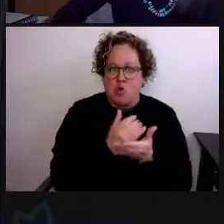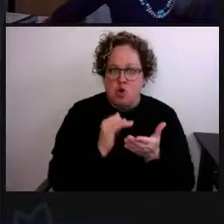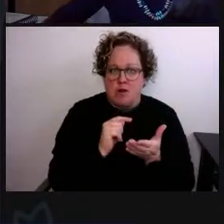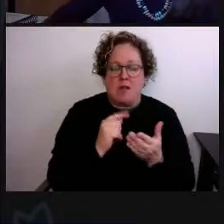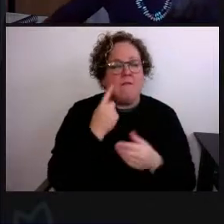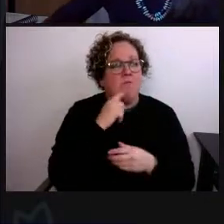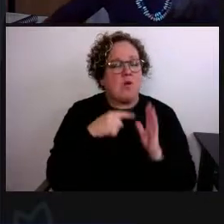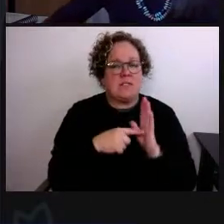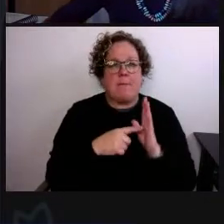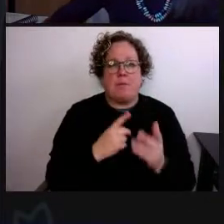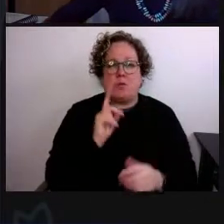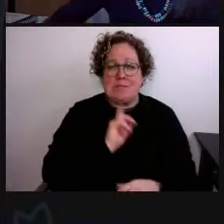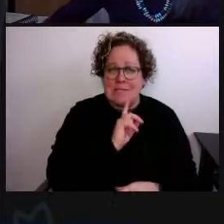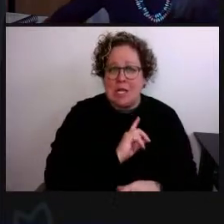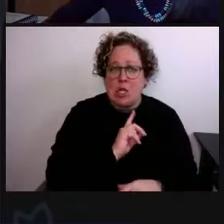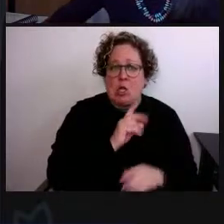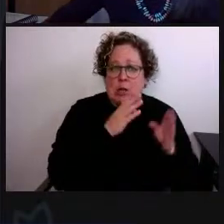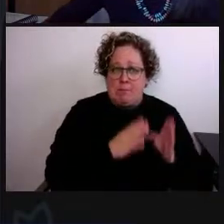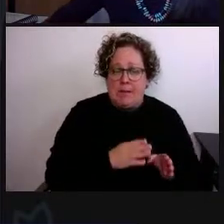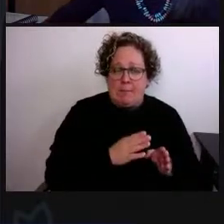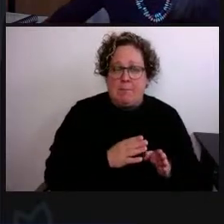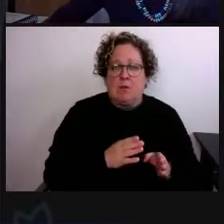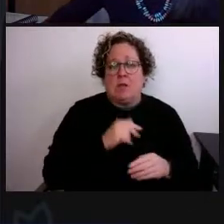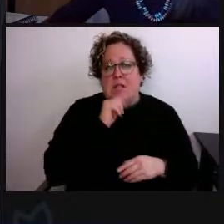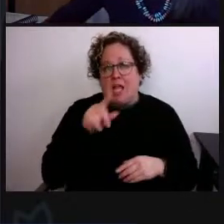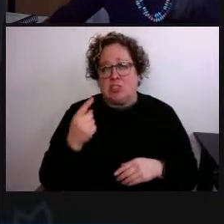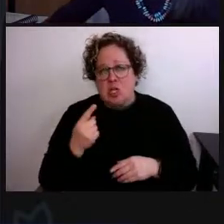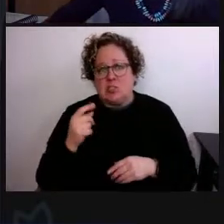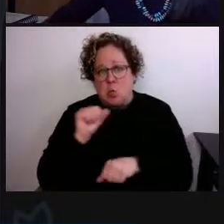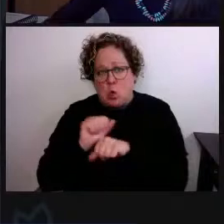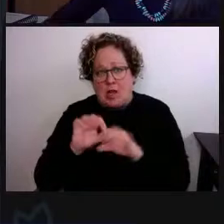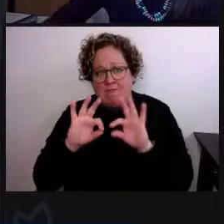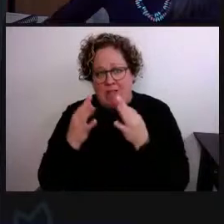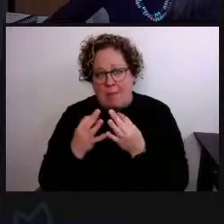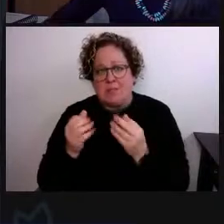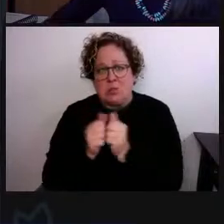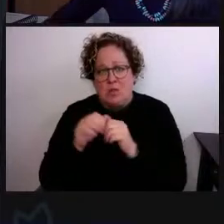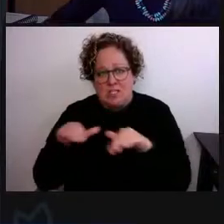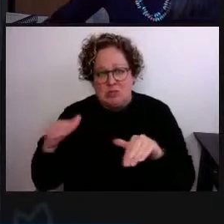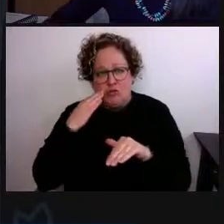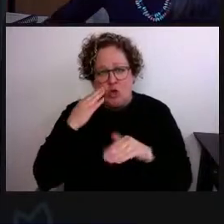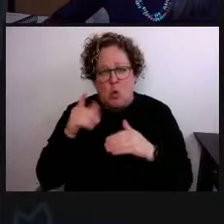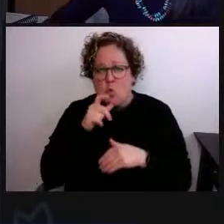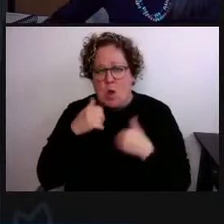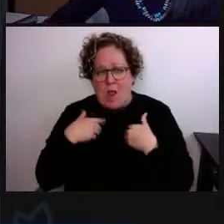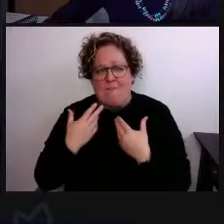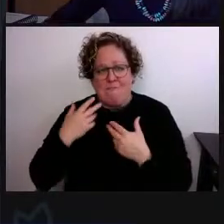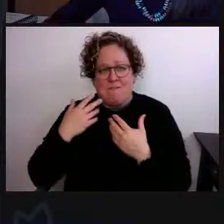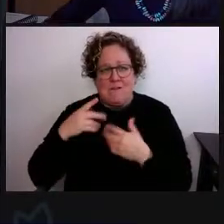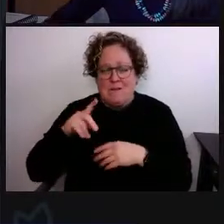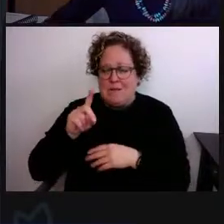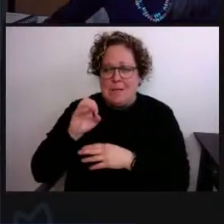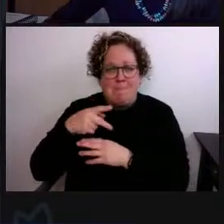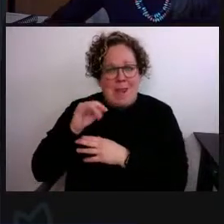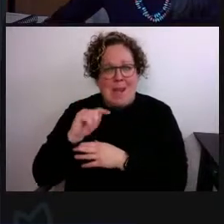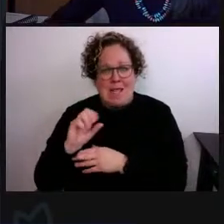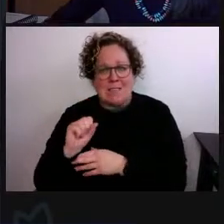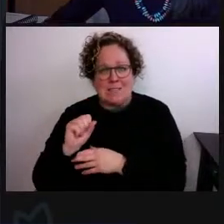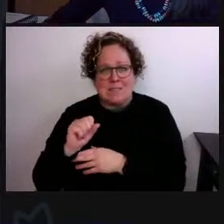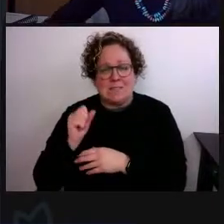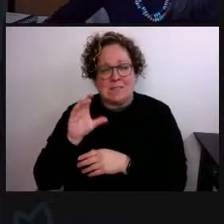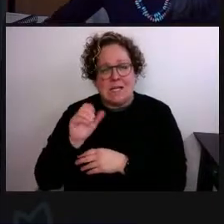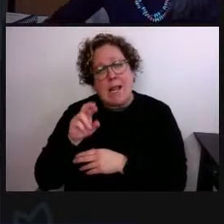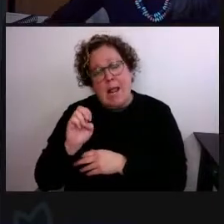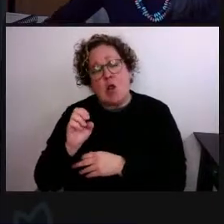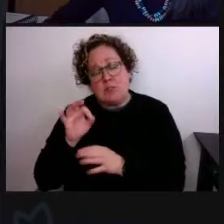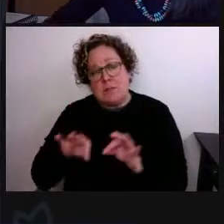individuals as opposed to working families with children. We know that dependents care is important. But I do think that